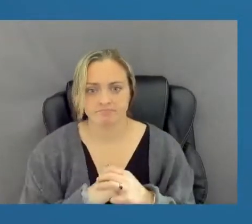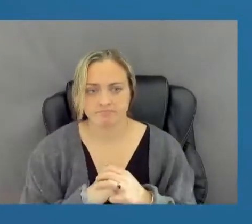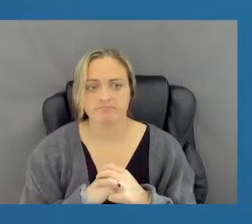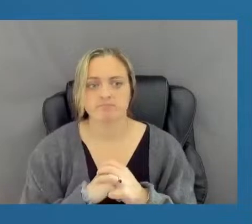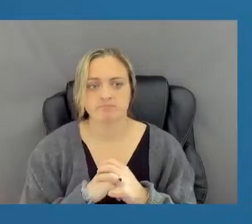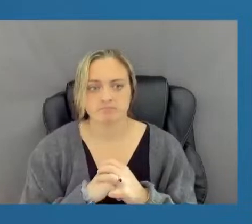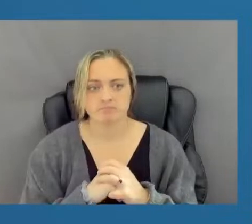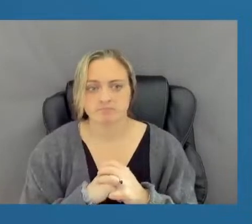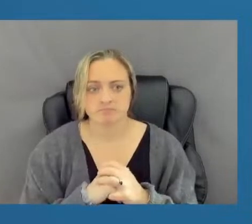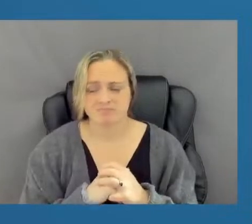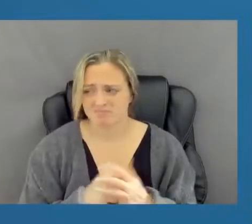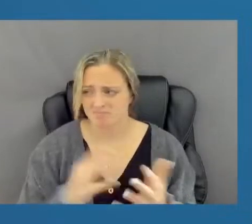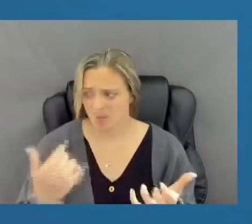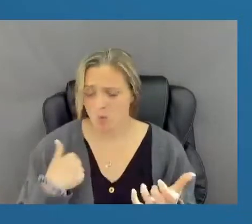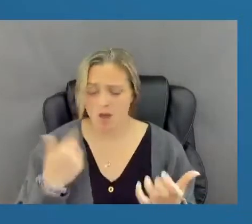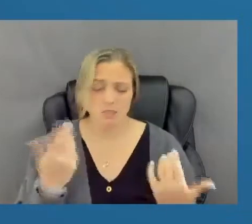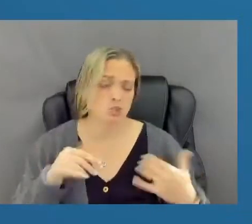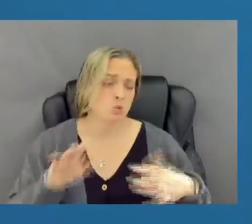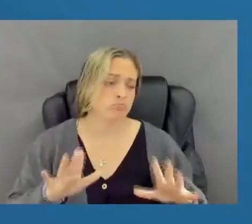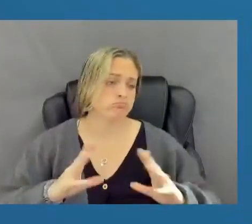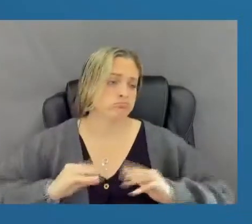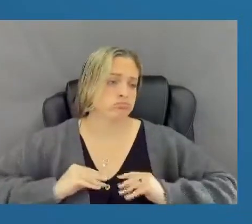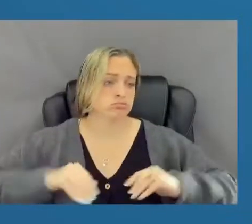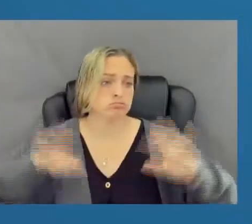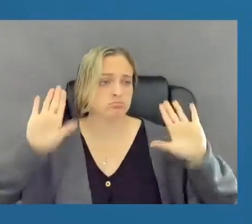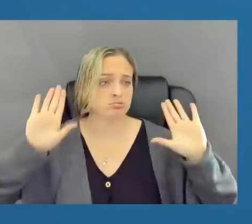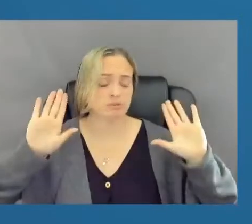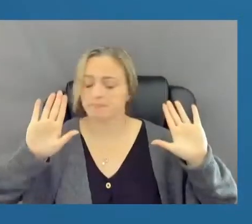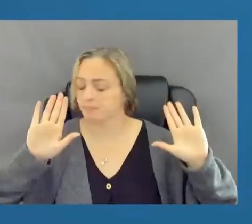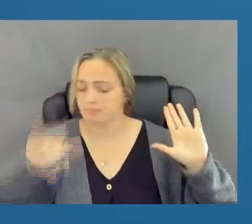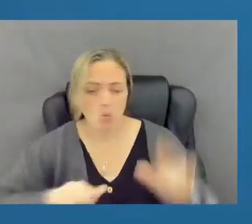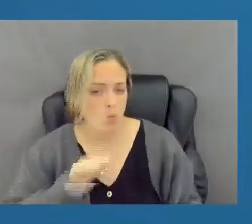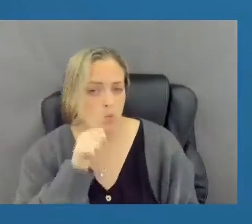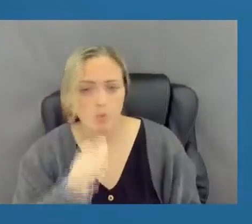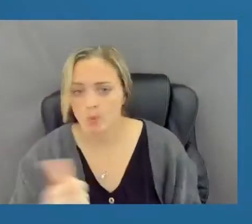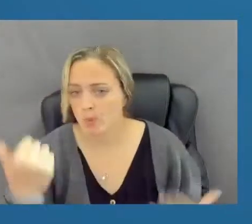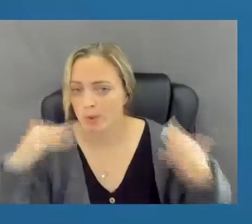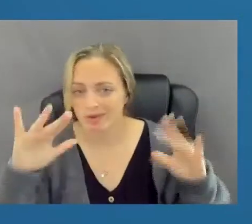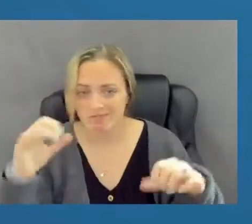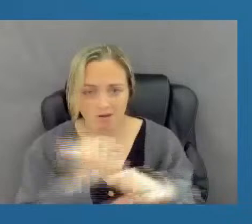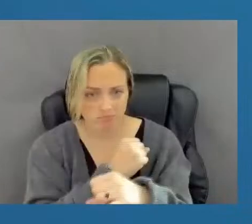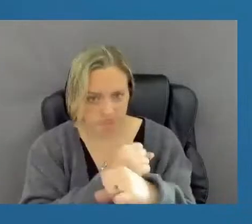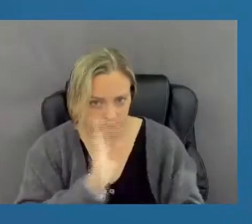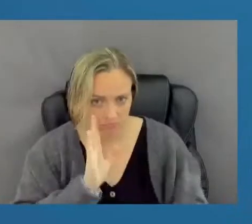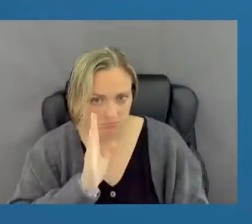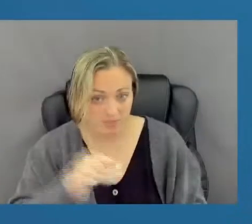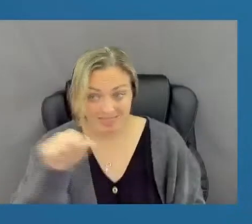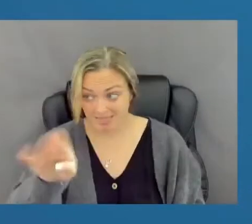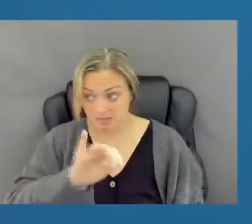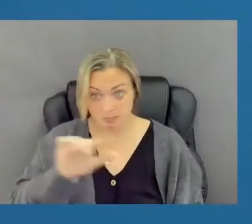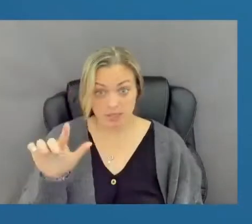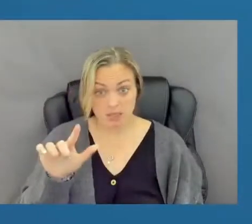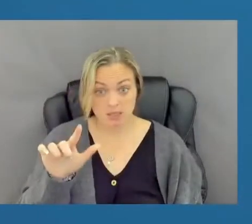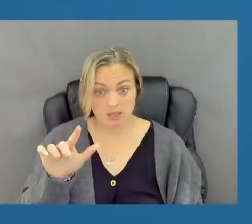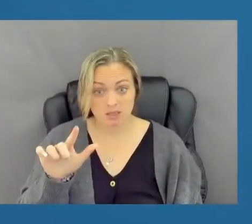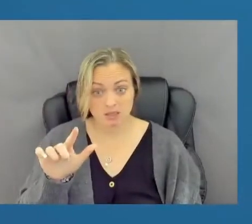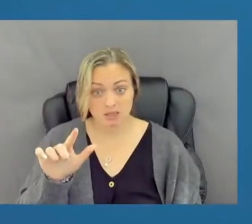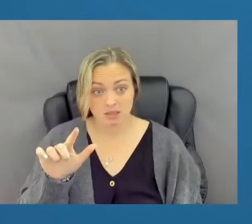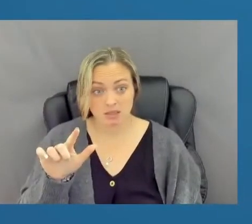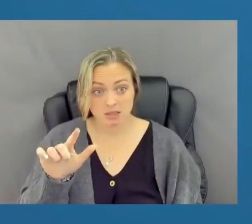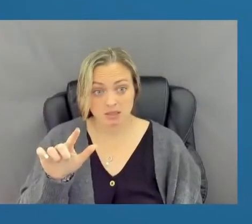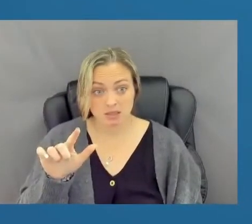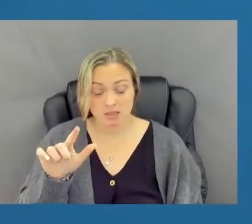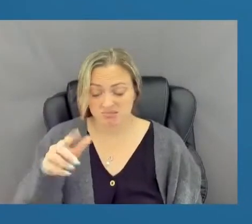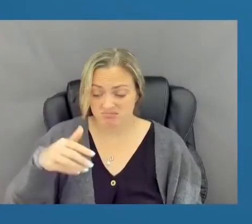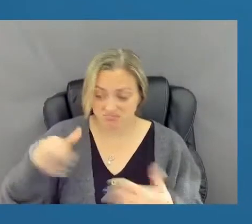They want us to step back. We're here to make clear we're going to fight back. Right. Now, this bill limped out of the House